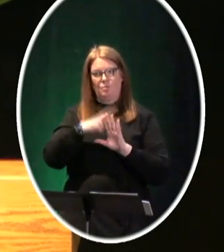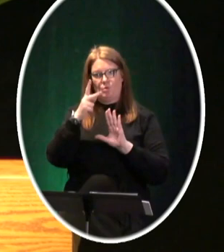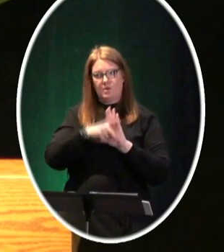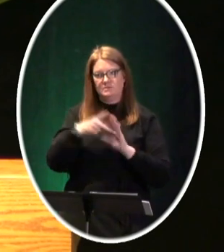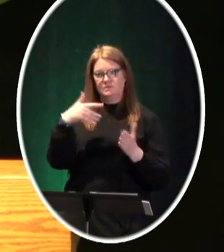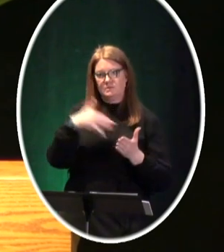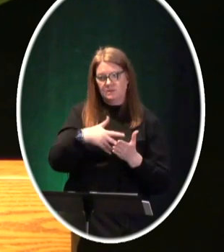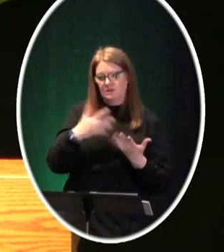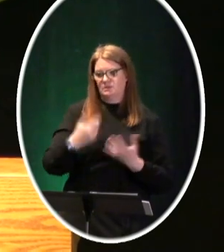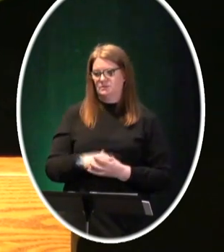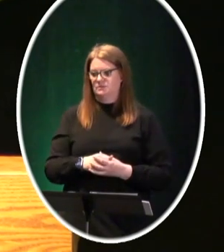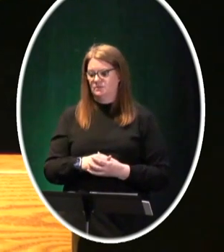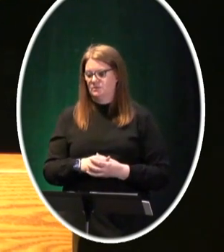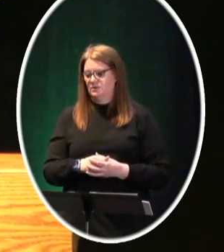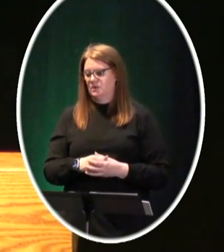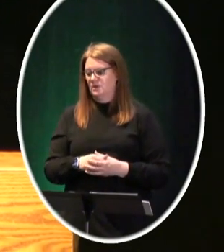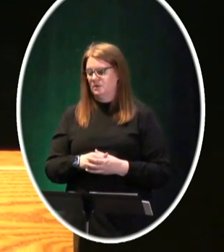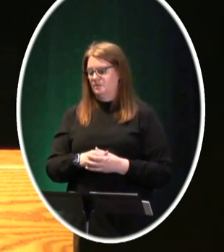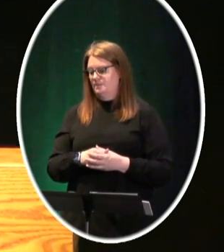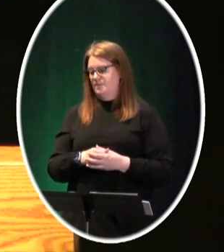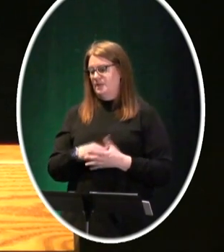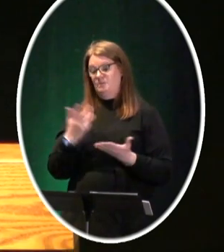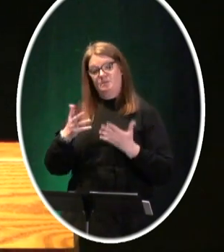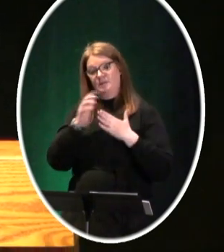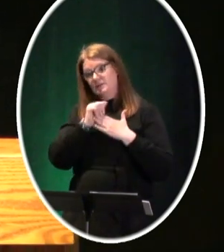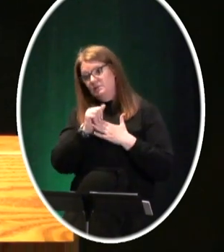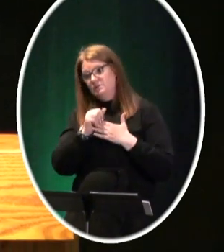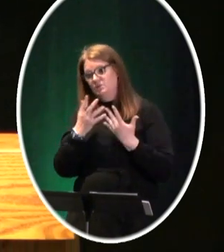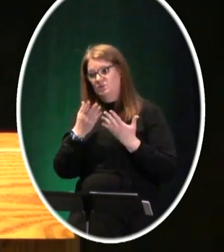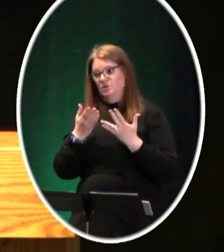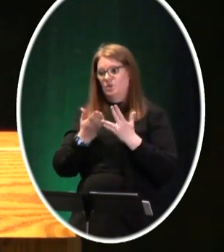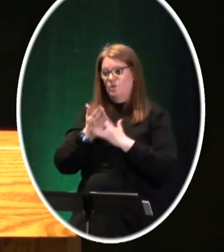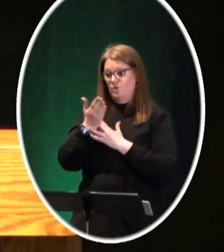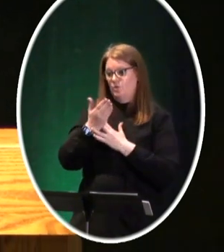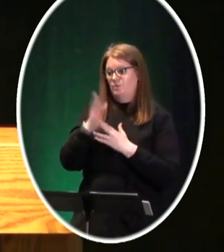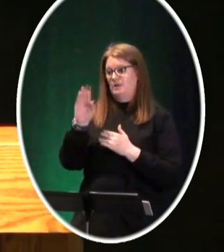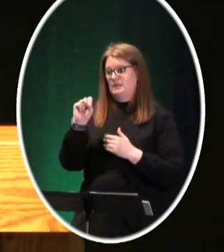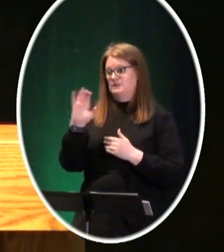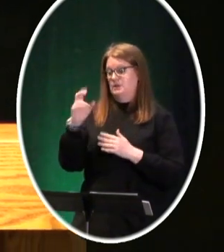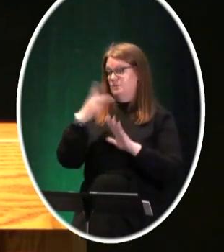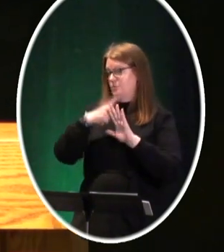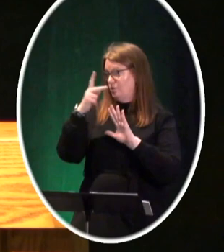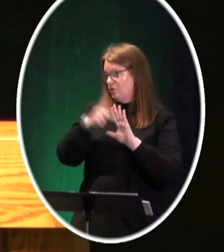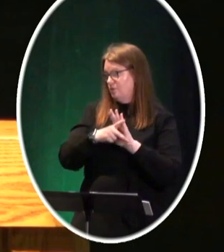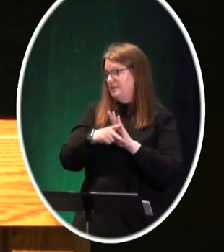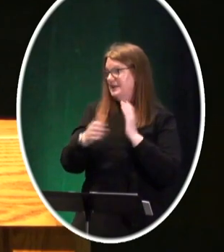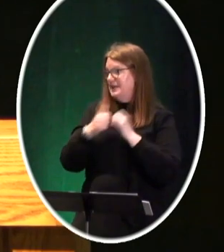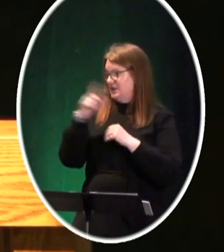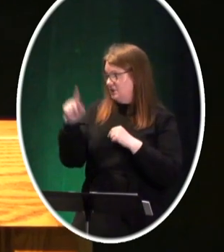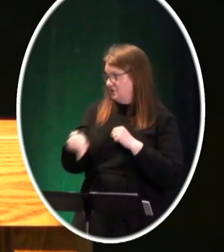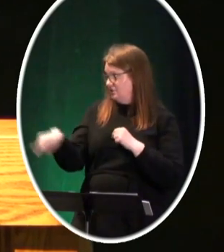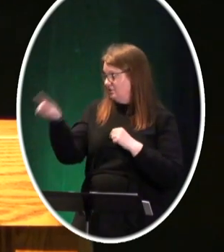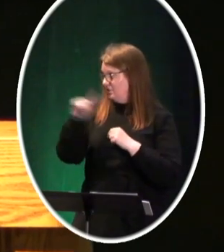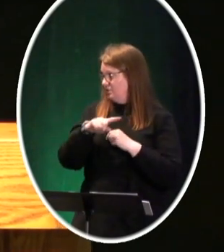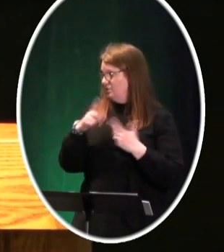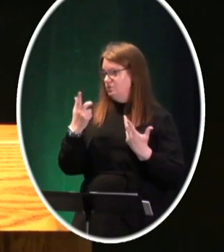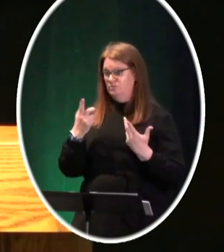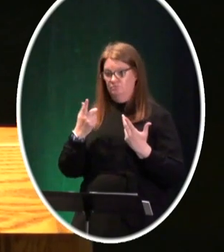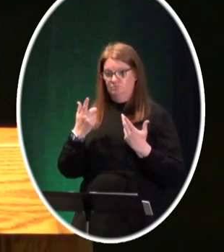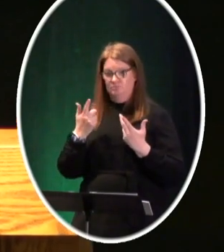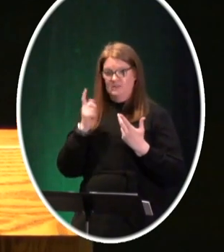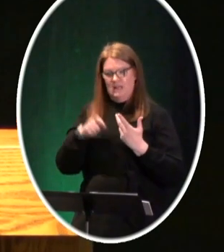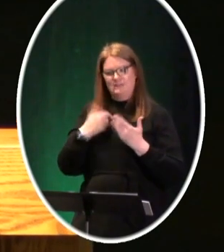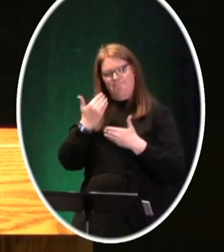your interests led you on a path to and through Bismarck State College's programs, each of you navigated these